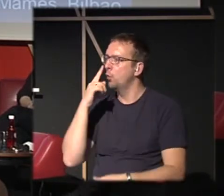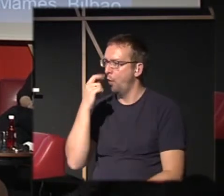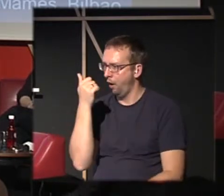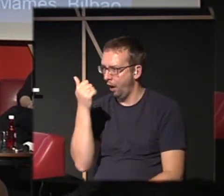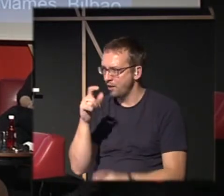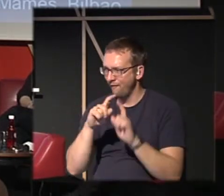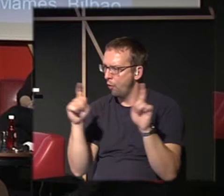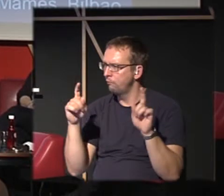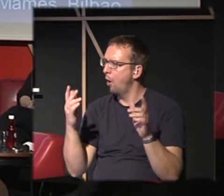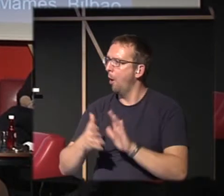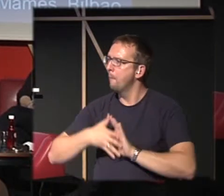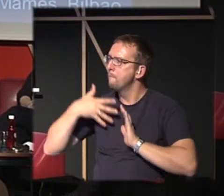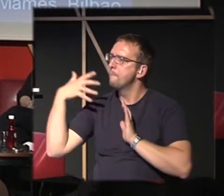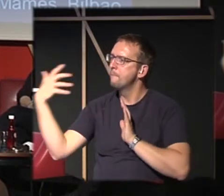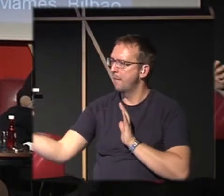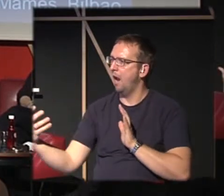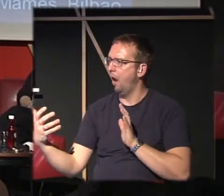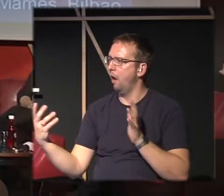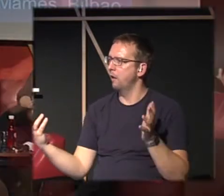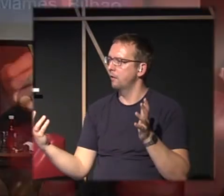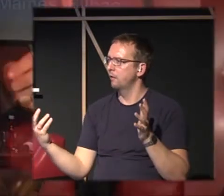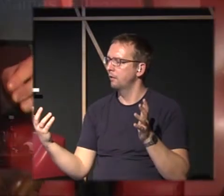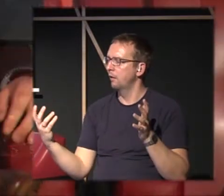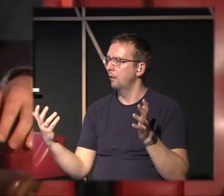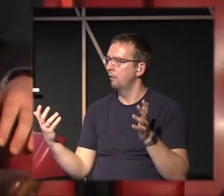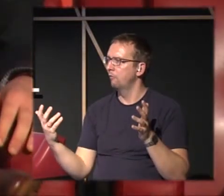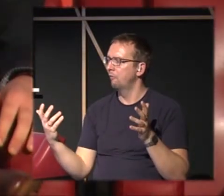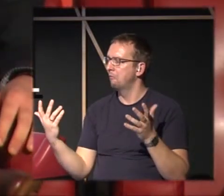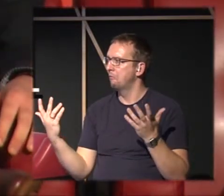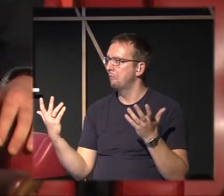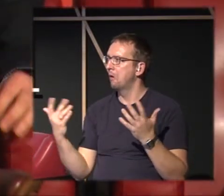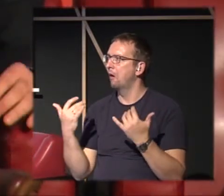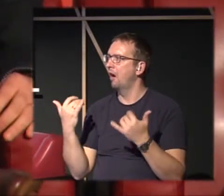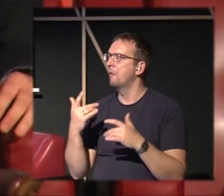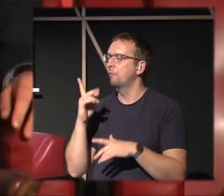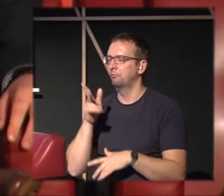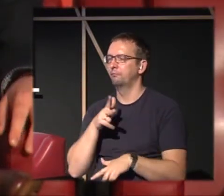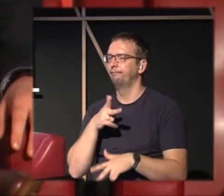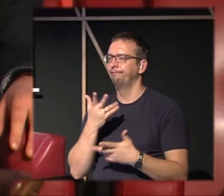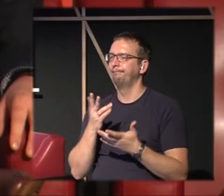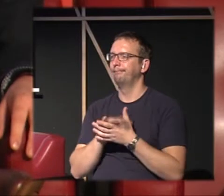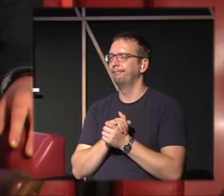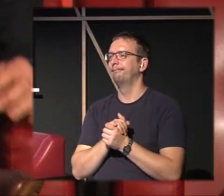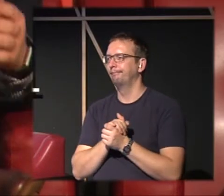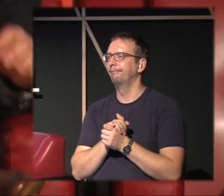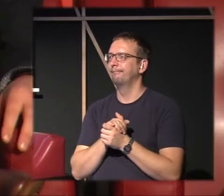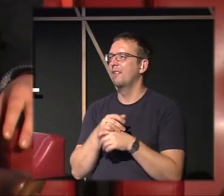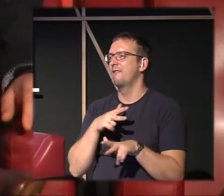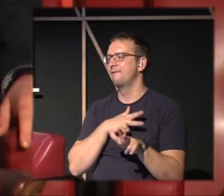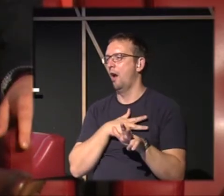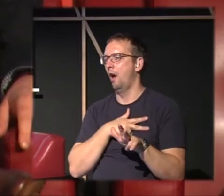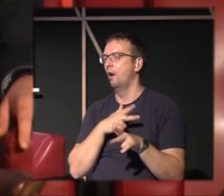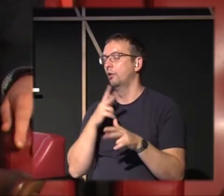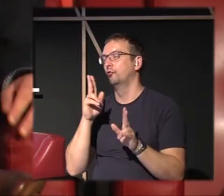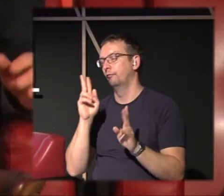Wales? We get a huge amount of support, if we're being absolutely honest. I think we're really lucky in we get from the Premier